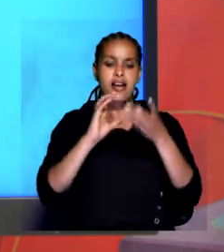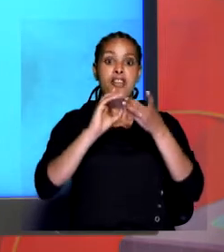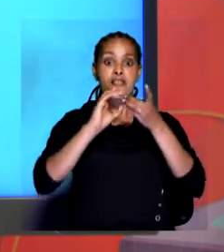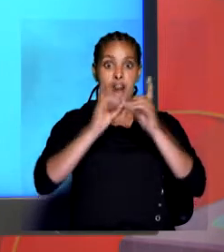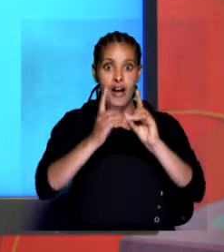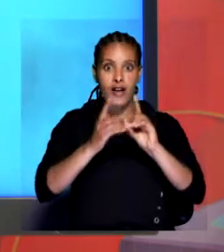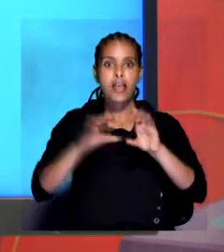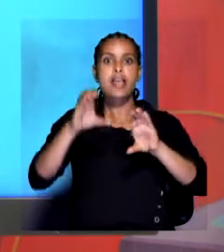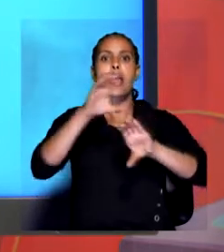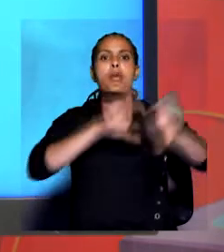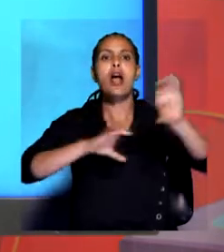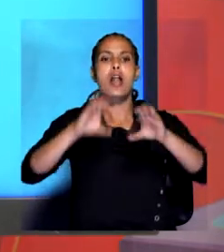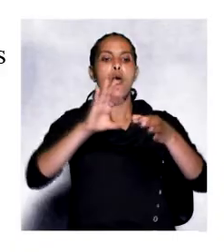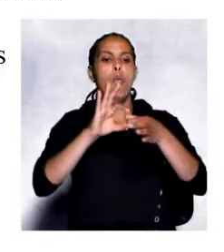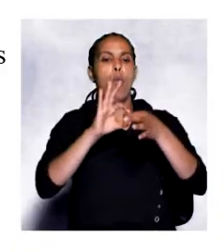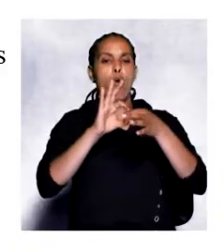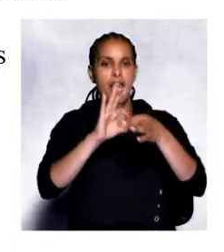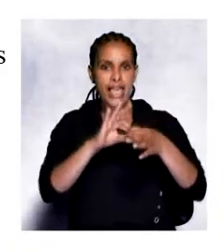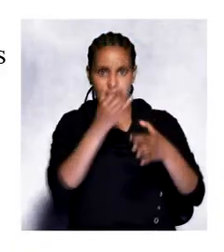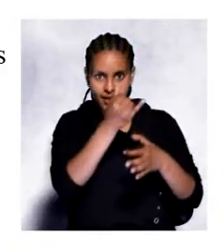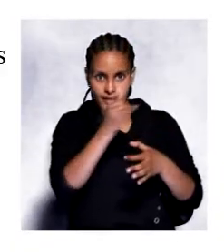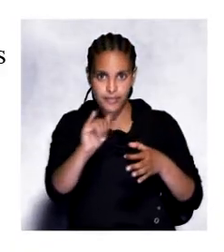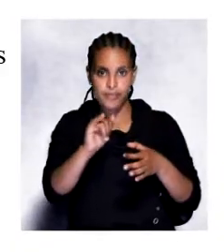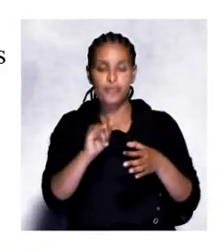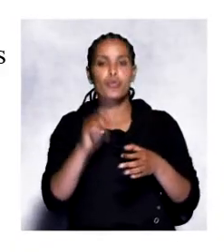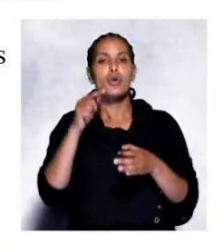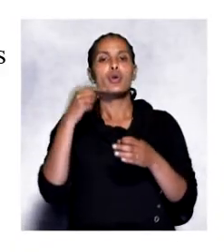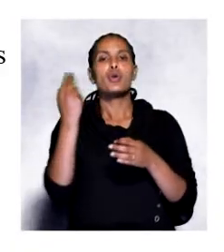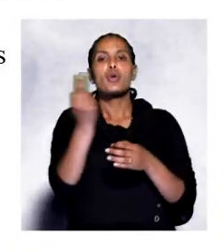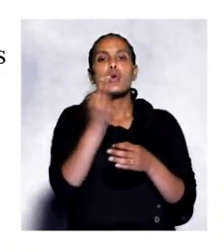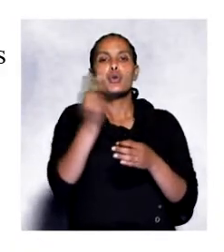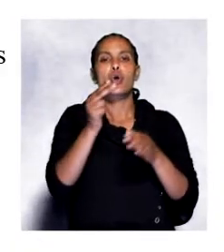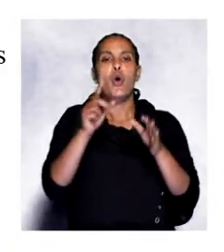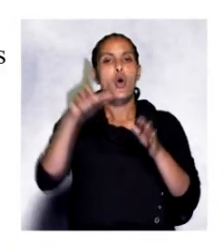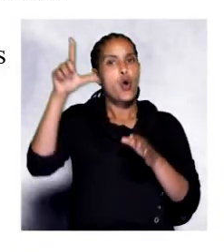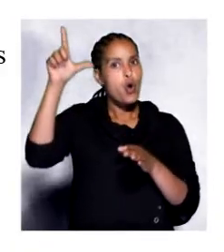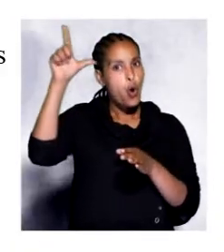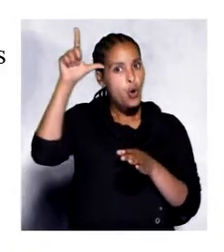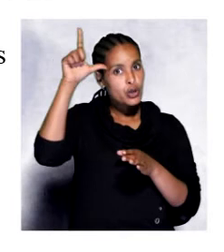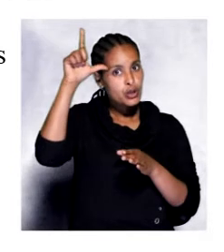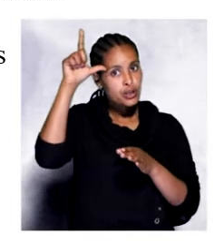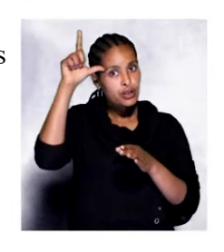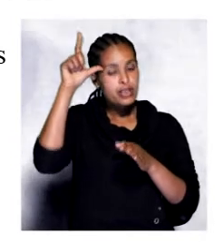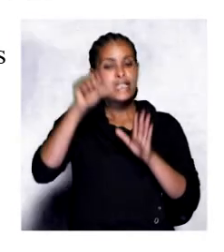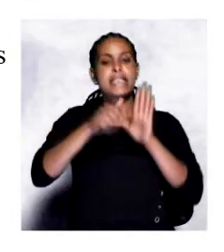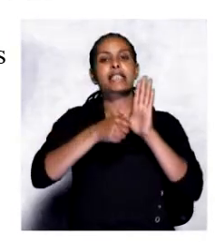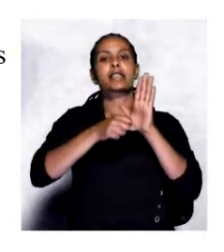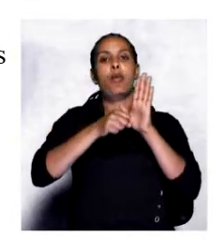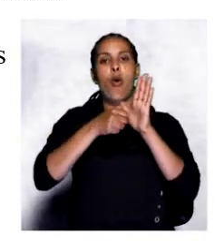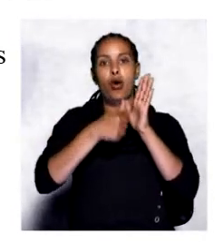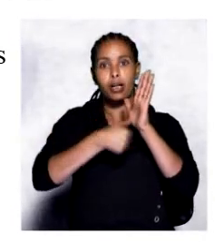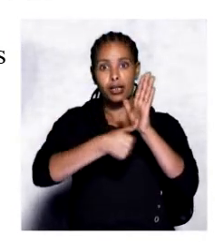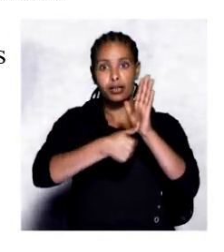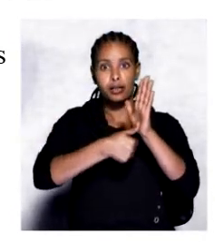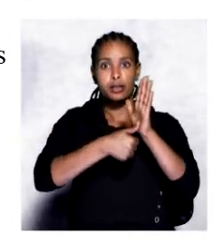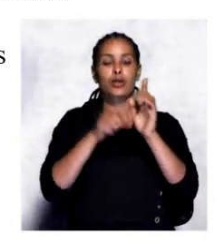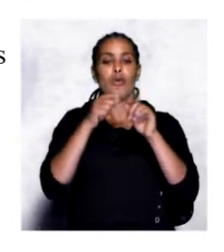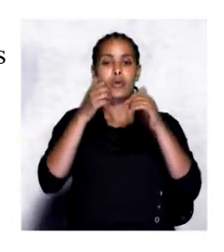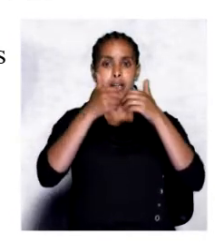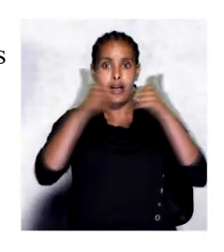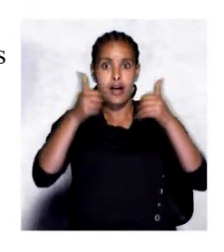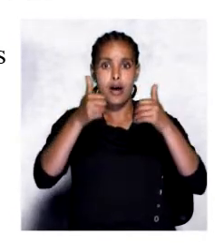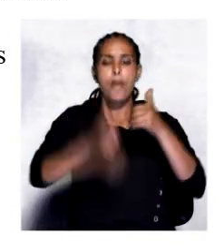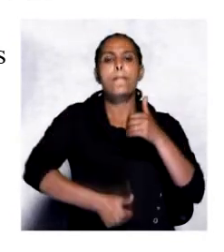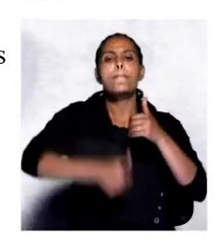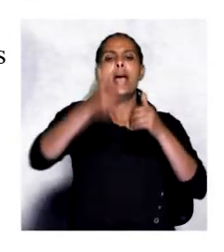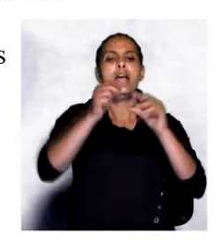Define chemical bonding. Use Lewis electron dot symbols to depict